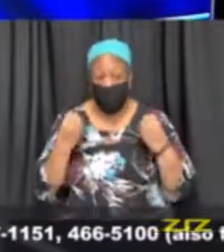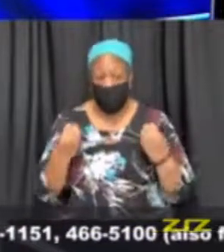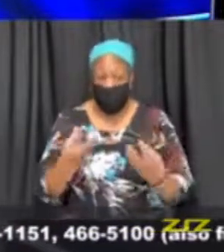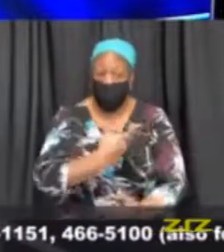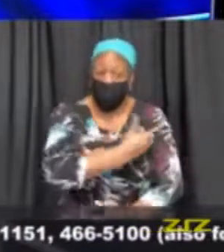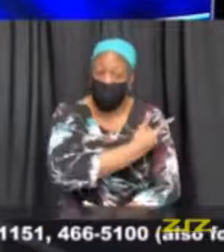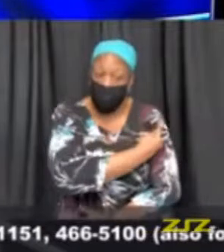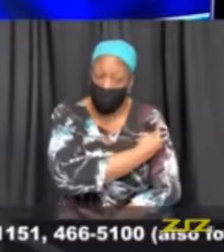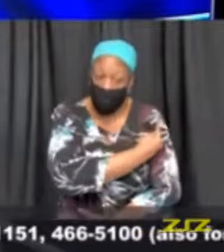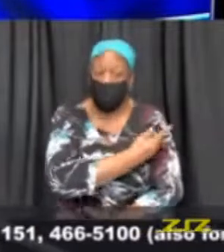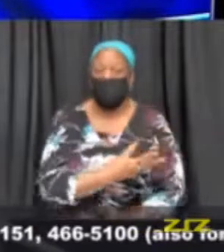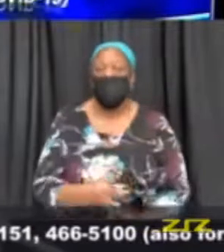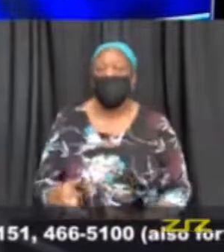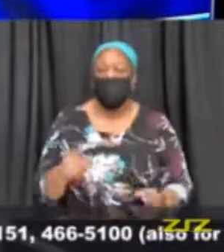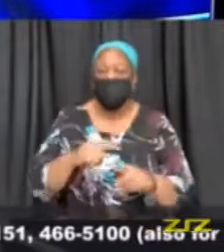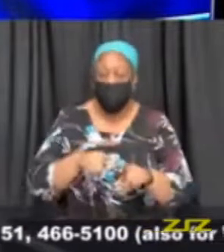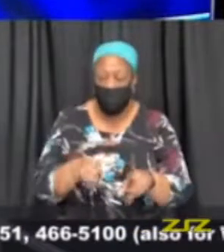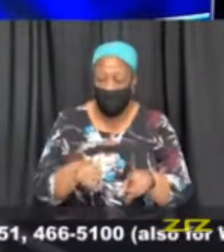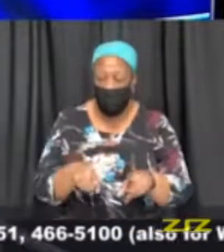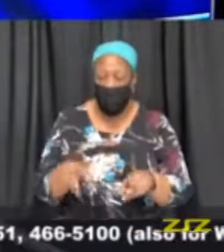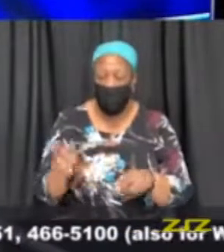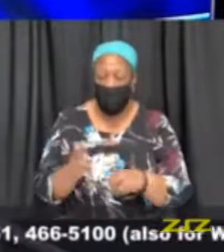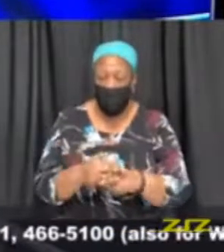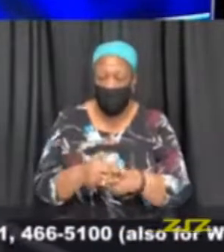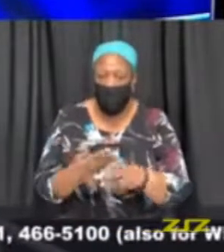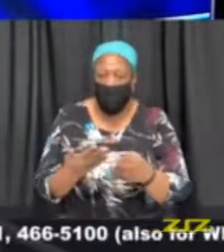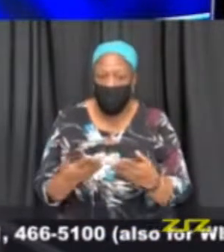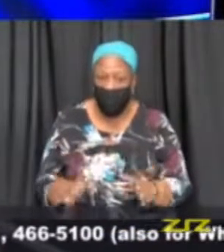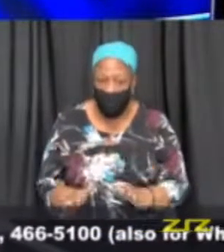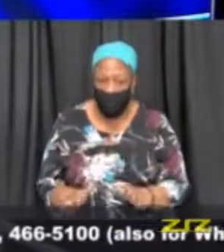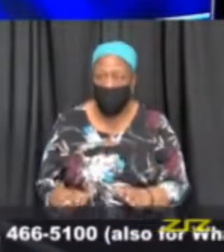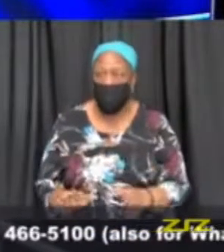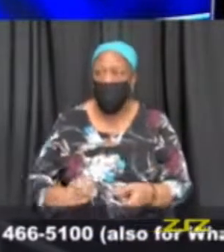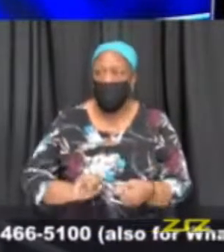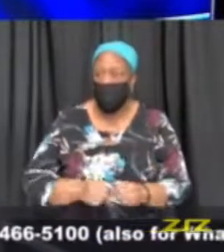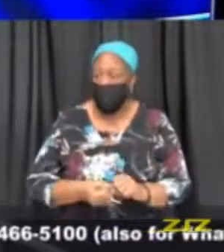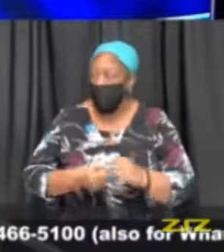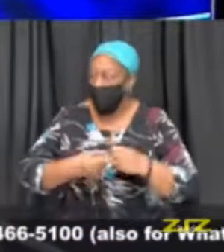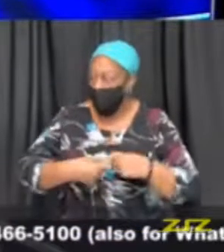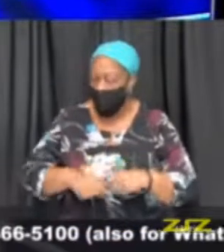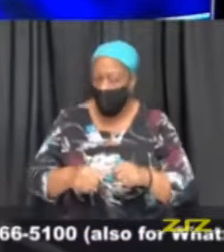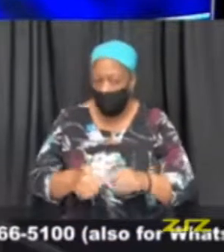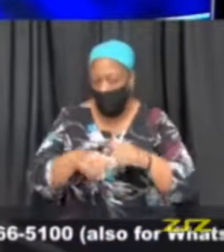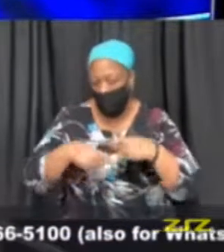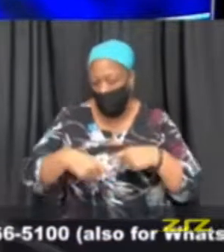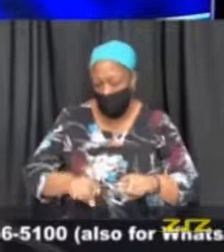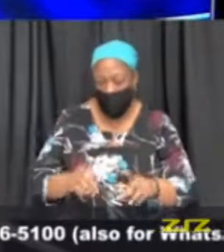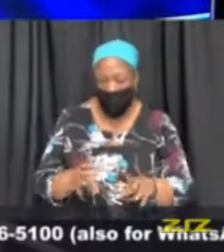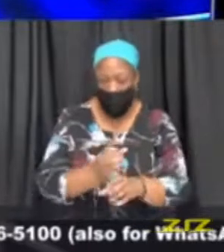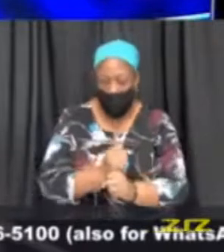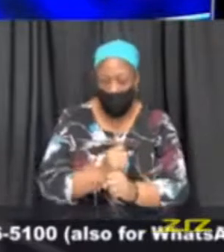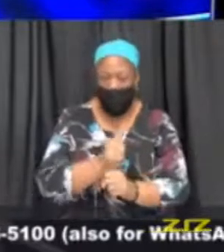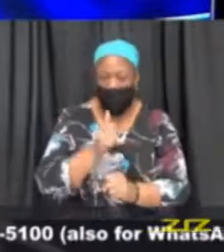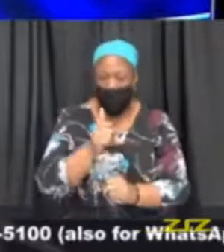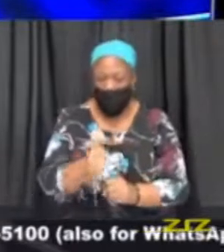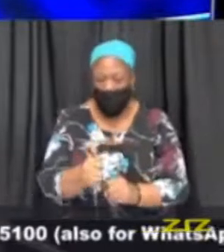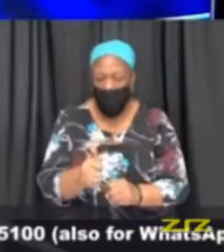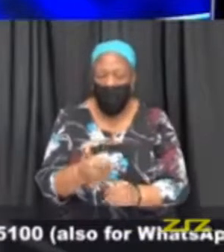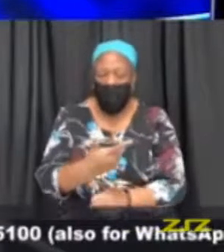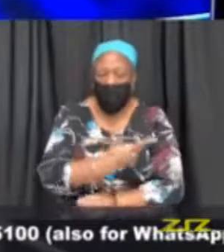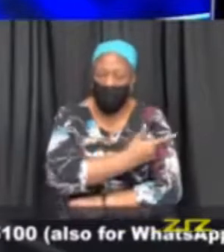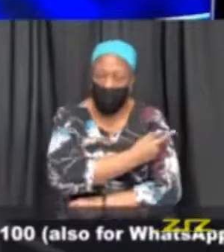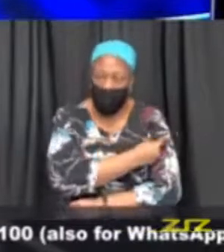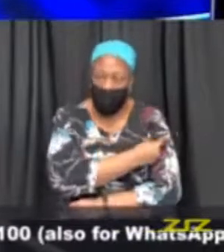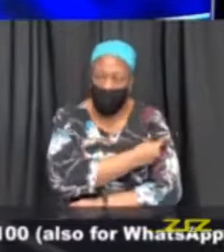must utilize the present stock of vaccines that we do have by, on or